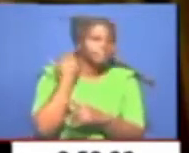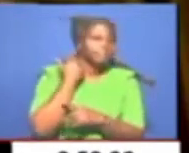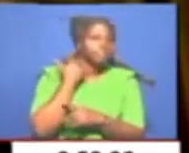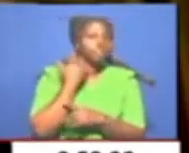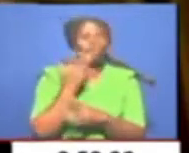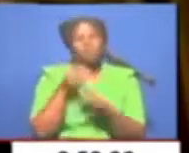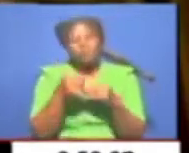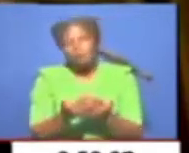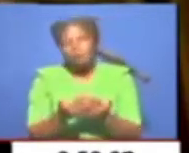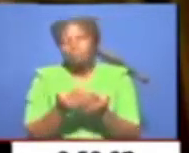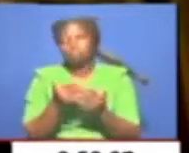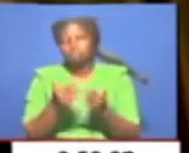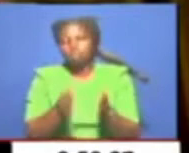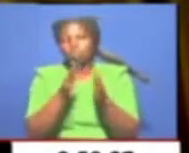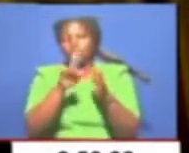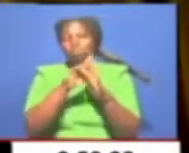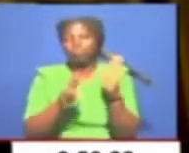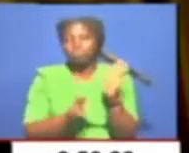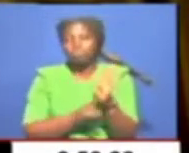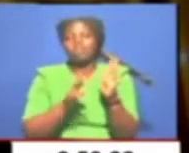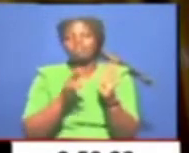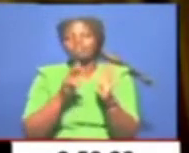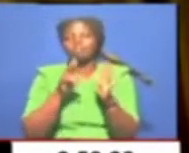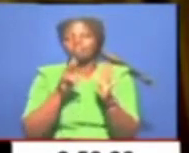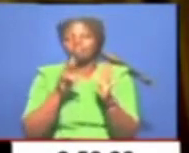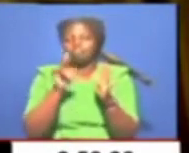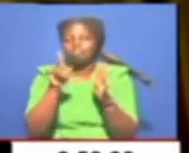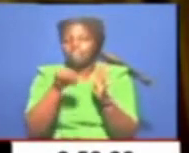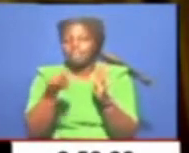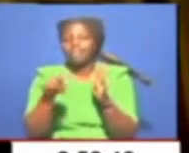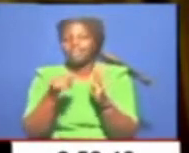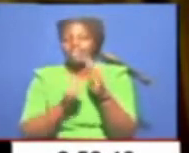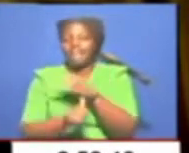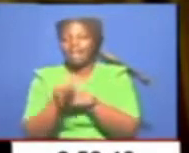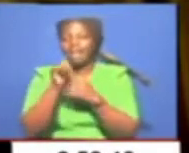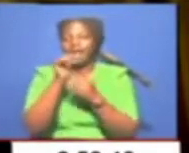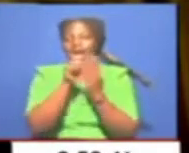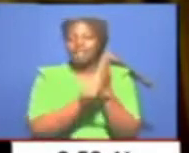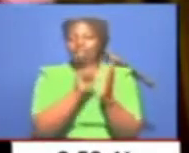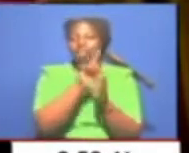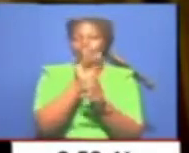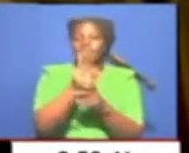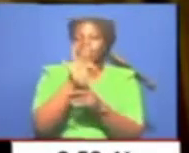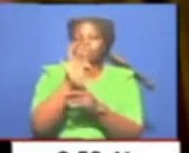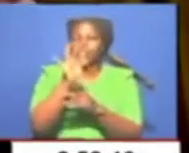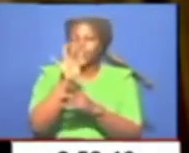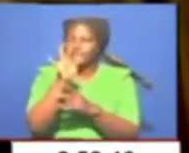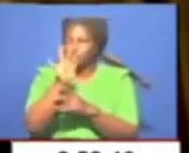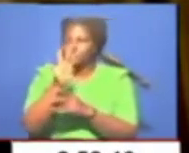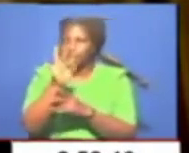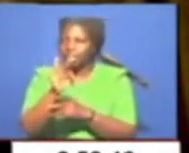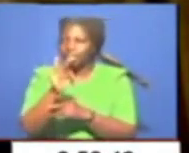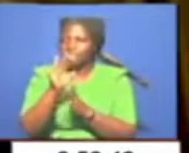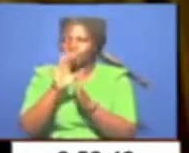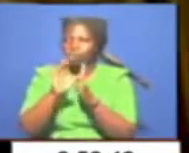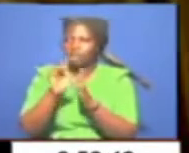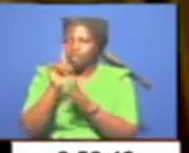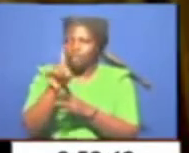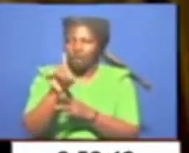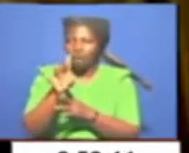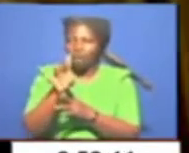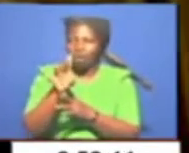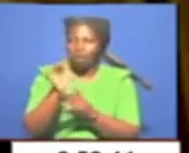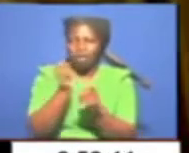the case may be, does not fall under Article 143, Clause 4, one covered by an international treaty, you can't sue